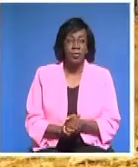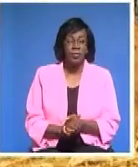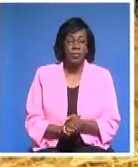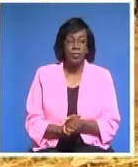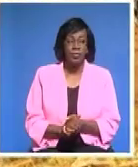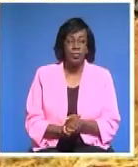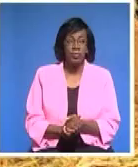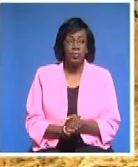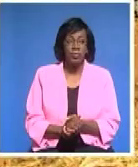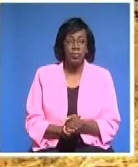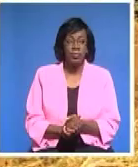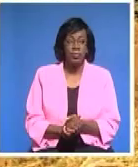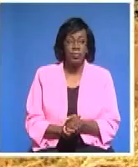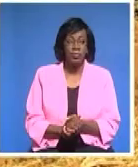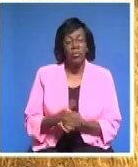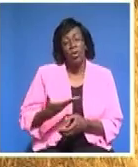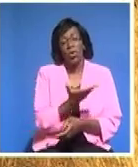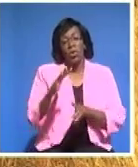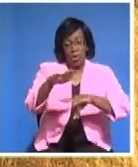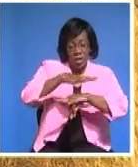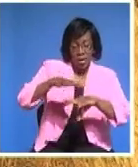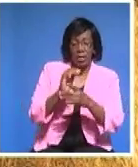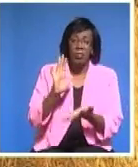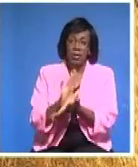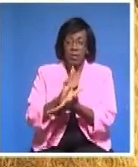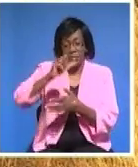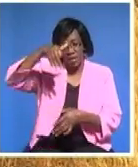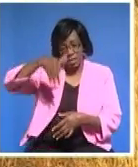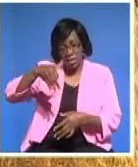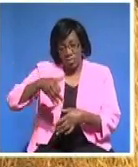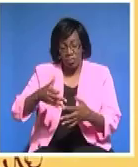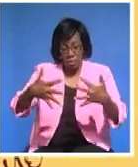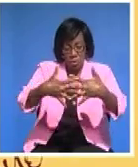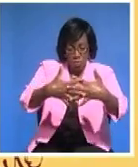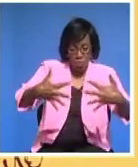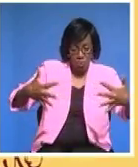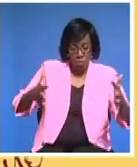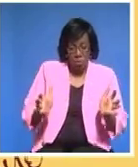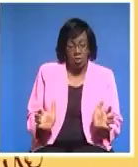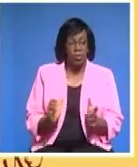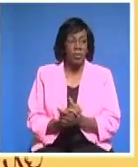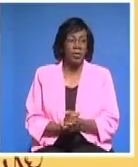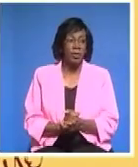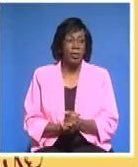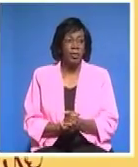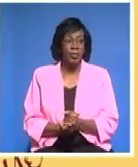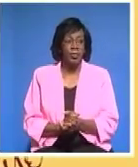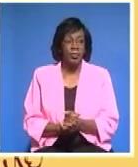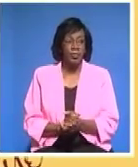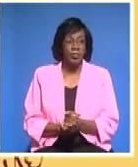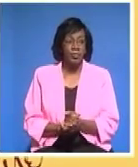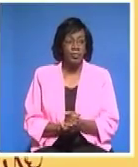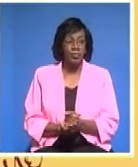All packs conserved in Namibia are in captivity. Apart from the Nankuse Wildlife Sanctuary,